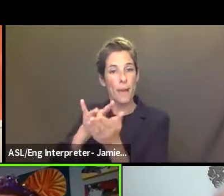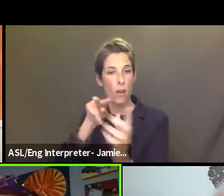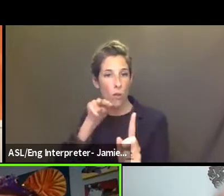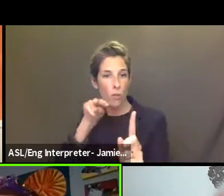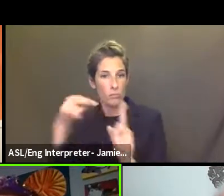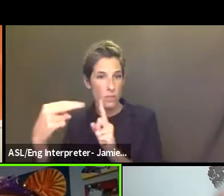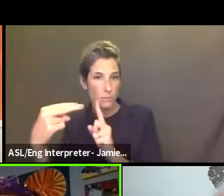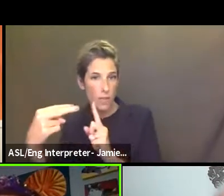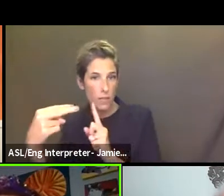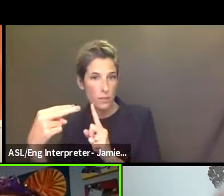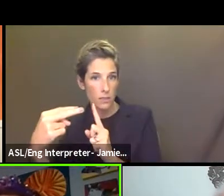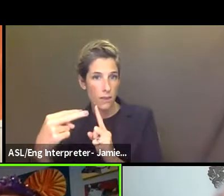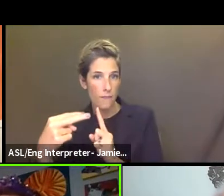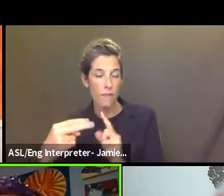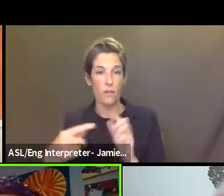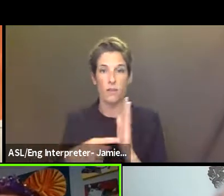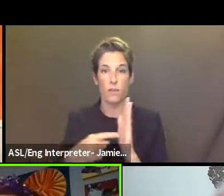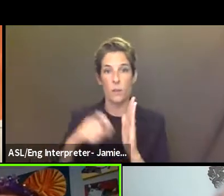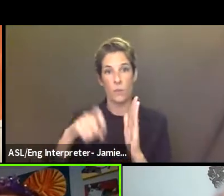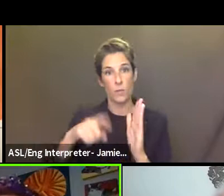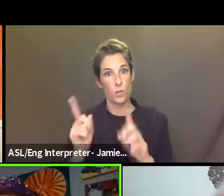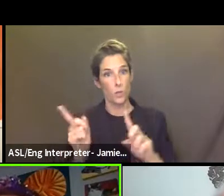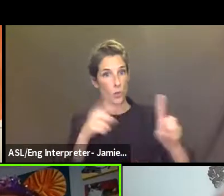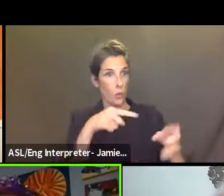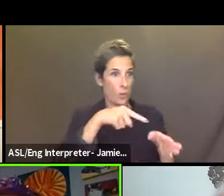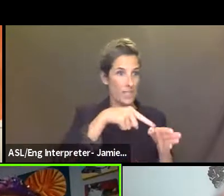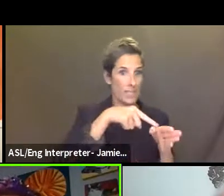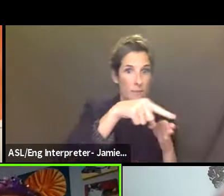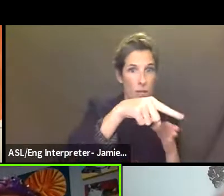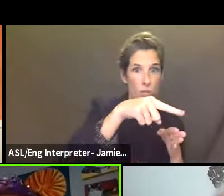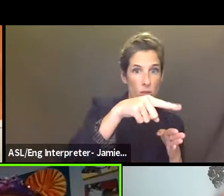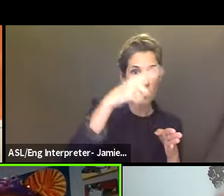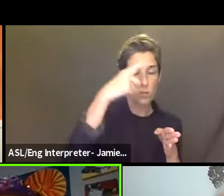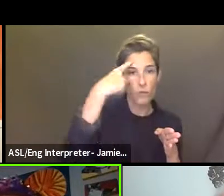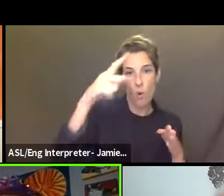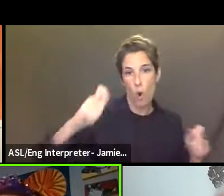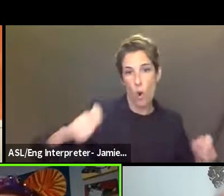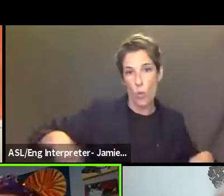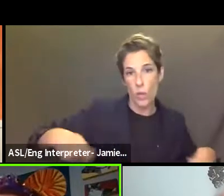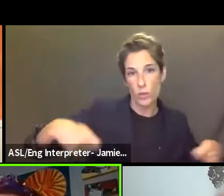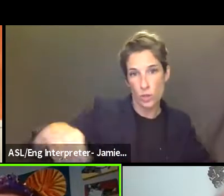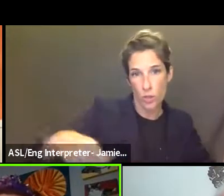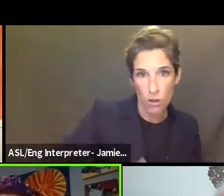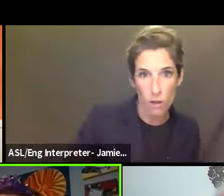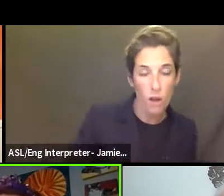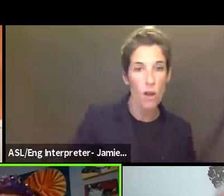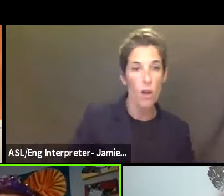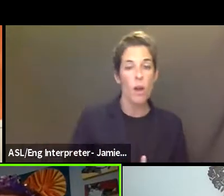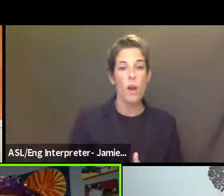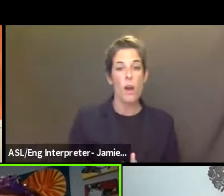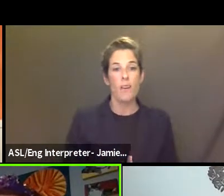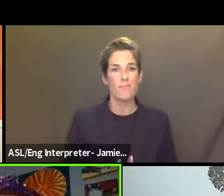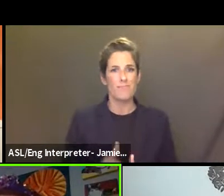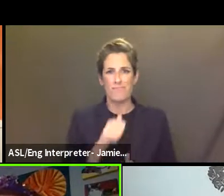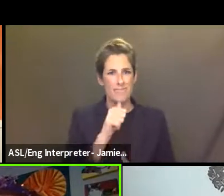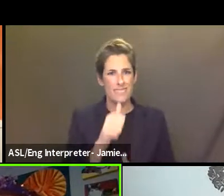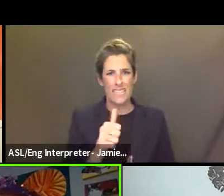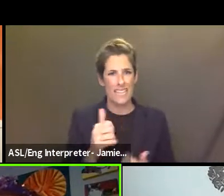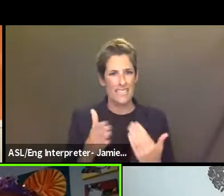different specialists to get a new wheelchair. I have to, you know, or something. And that's an inconvenience to